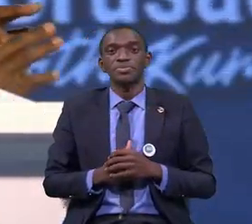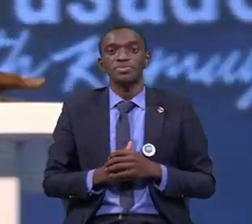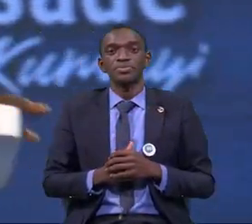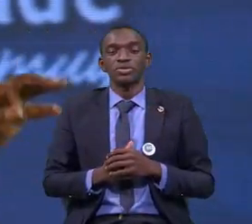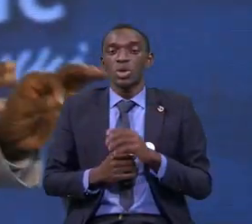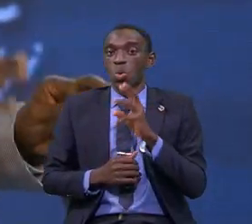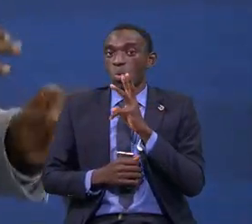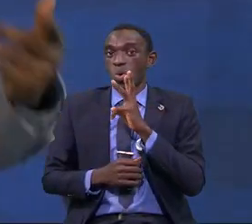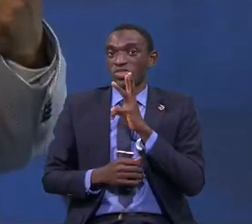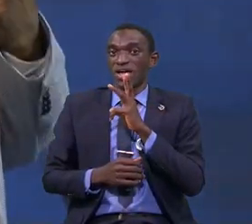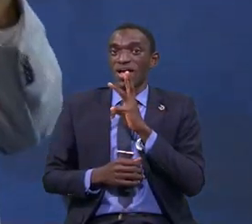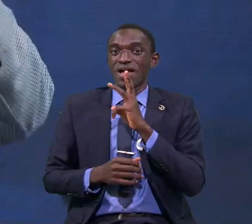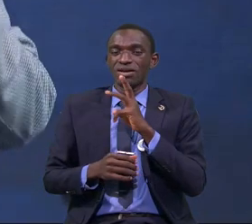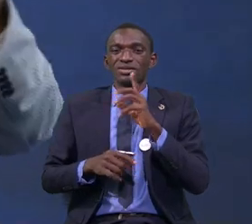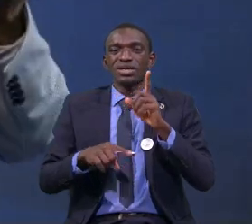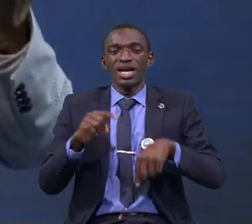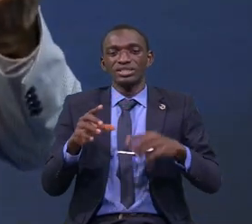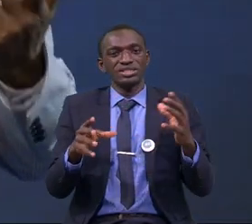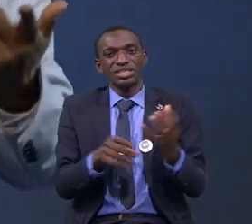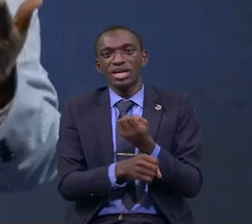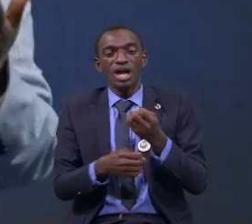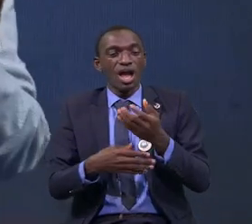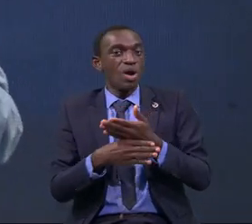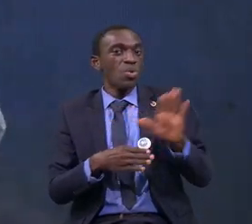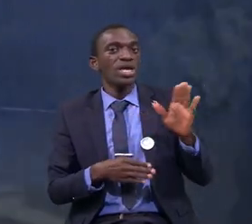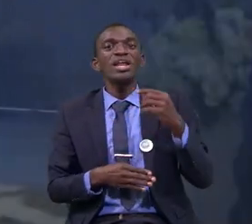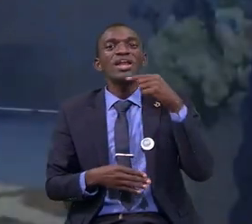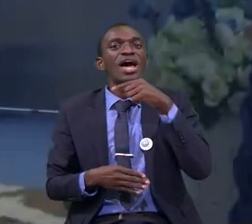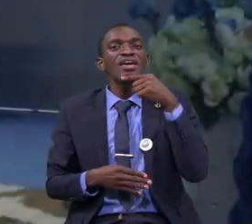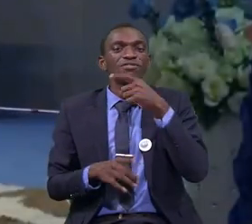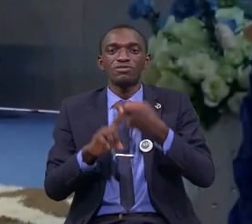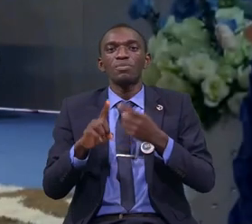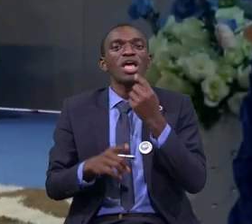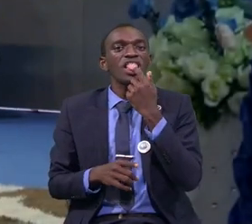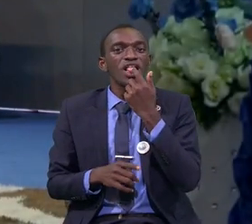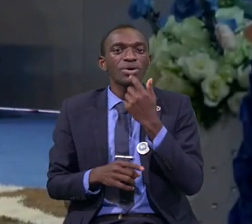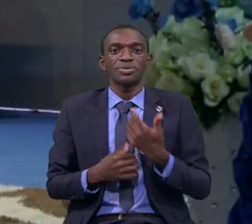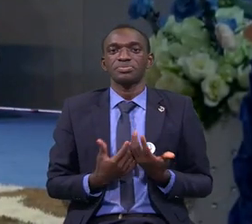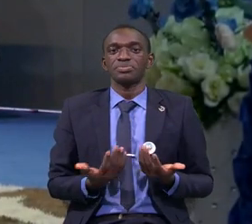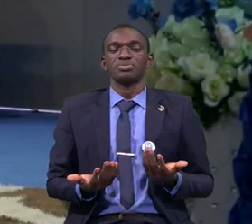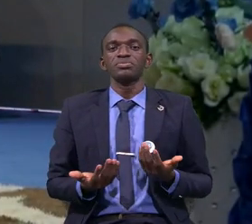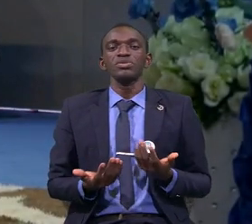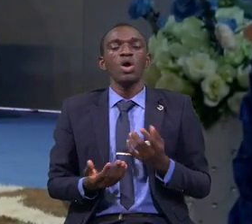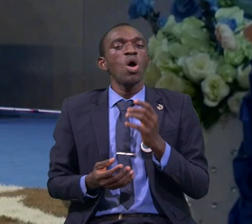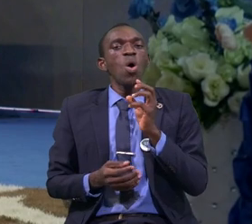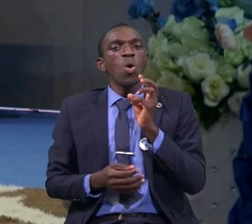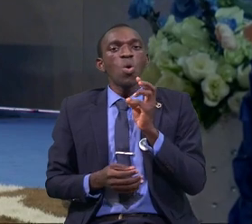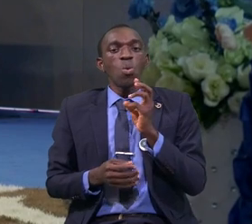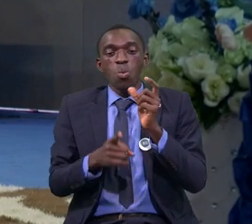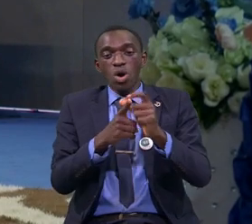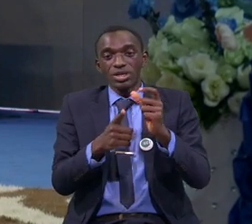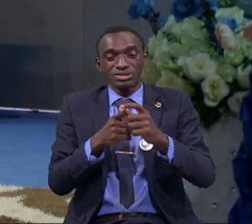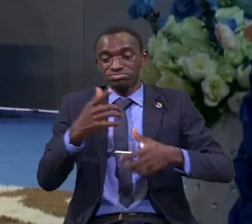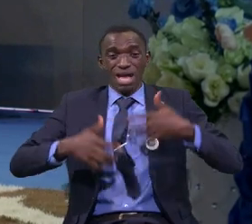Water does not take away lying from the tongue. Words of anger from